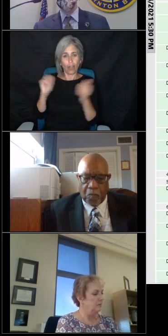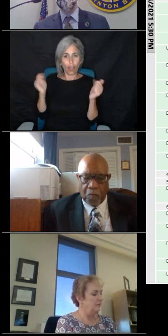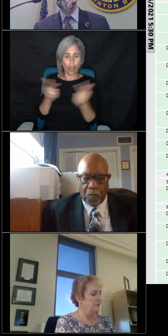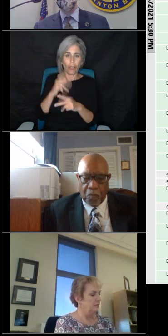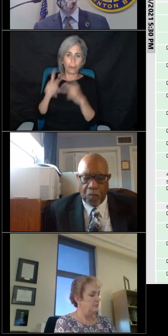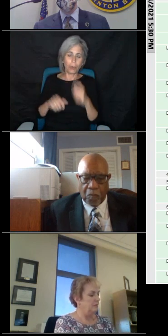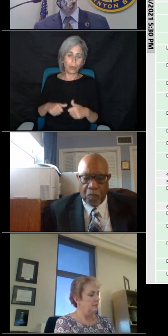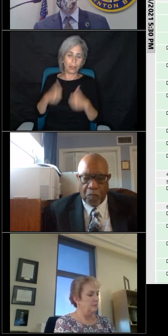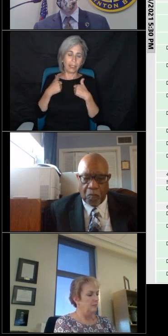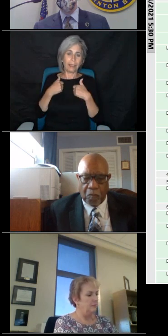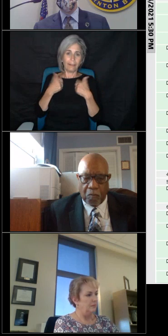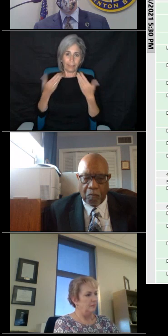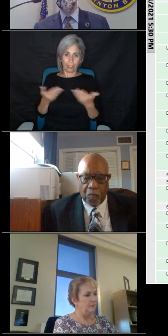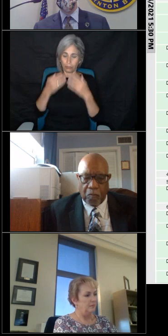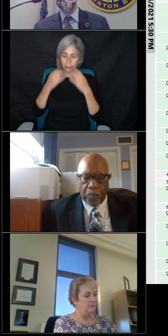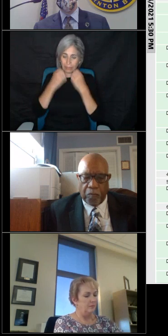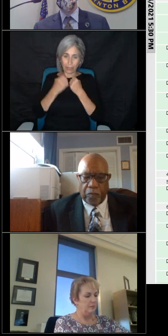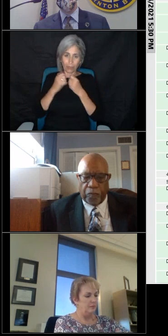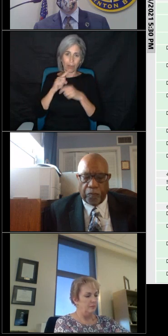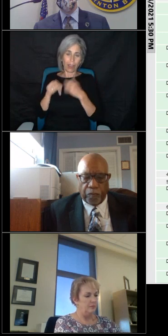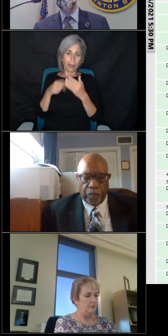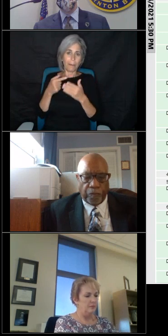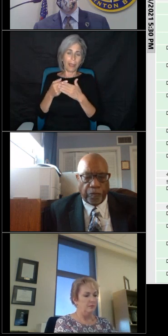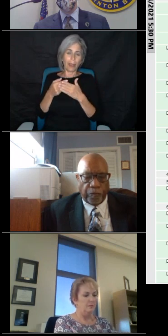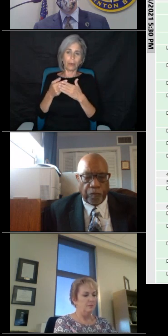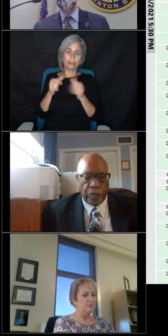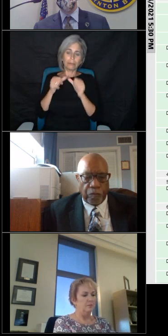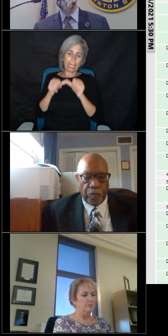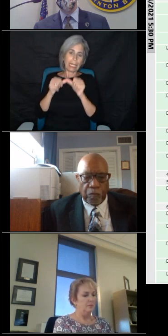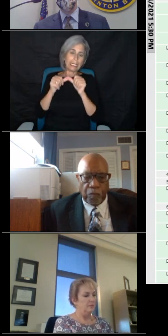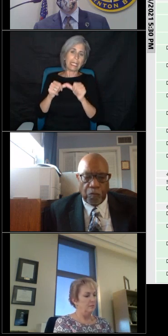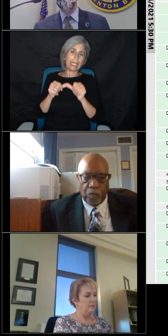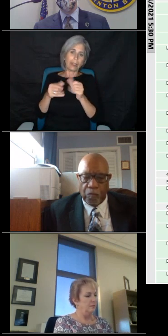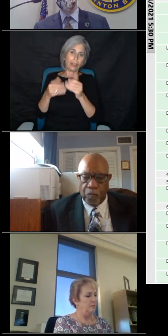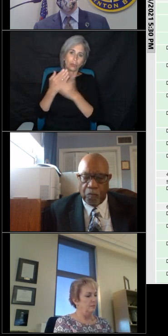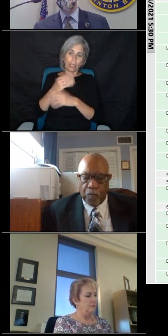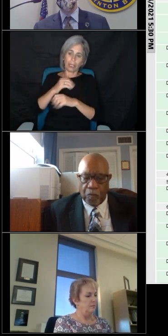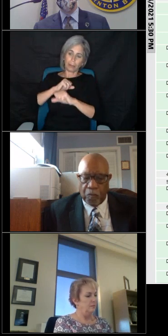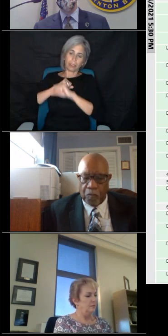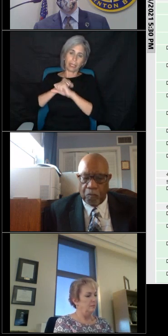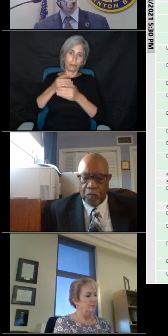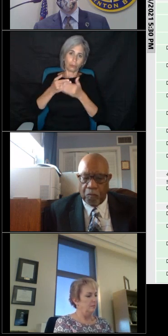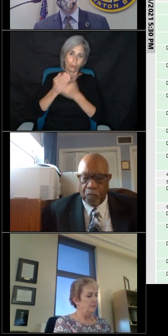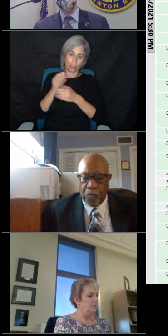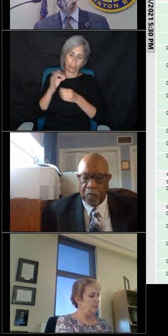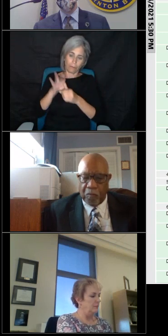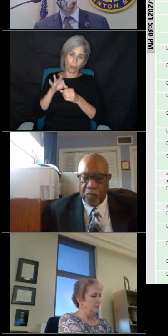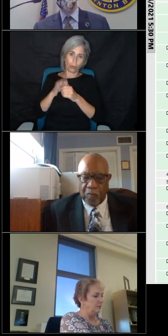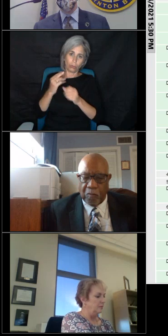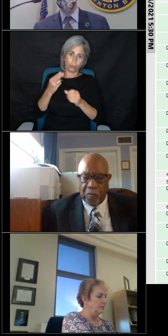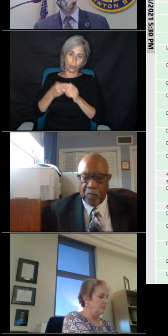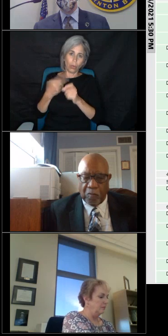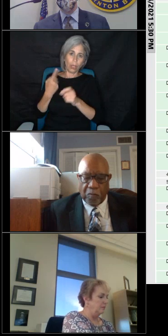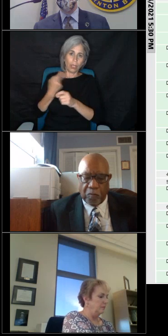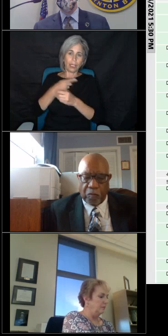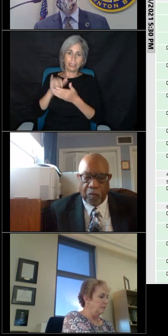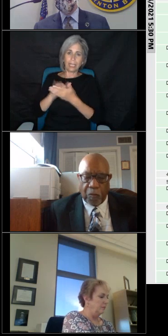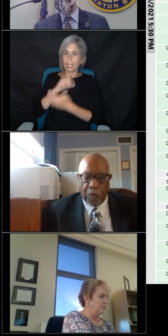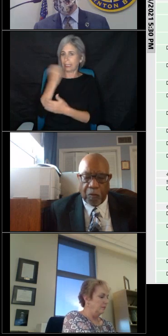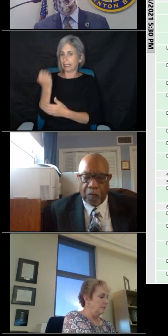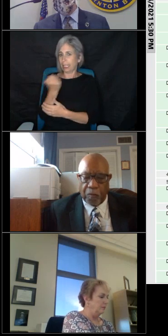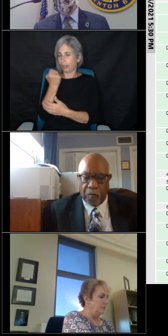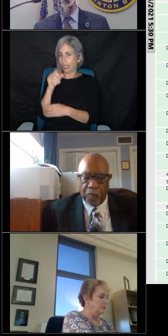and citizens who care about maintaining the right and protecting the right to vote to join us on Saturday